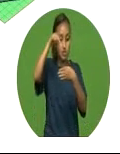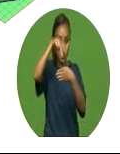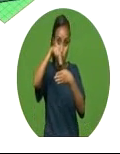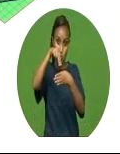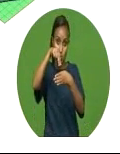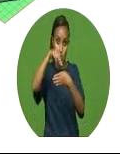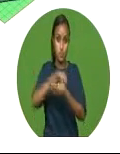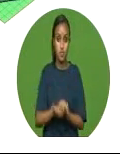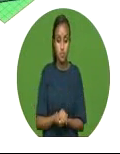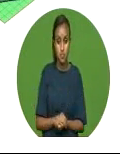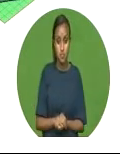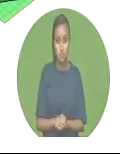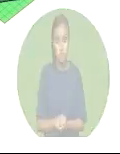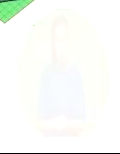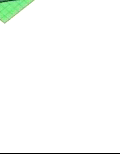view.